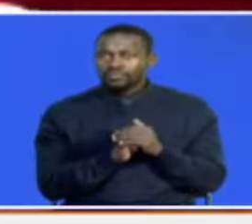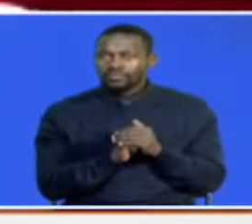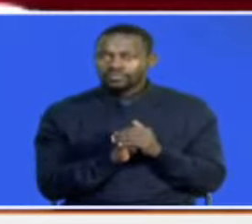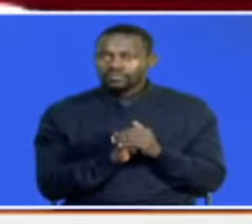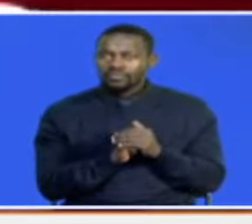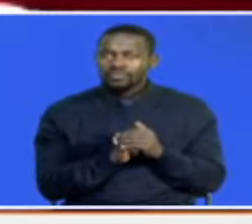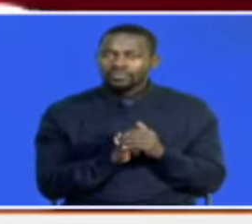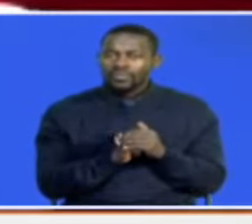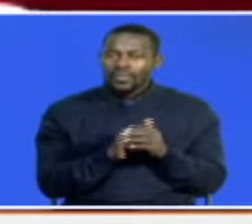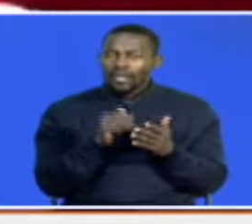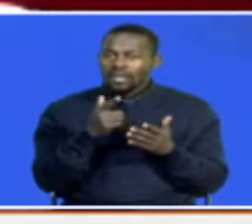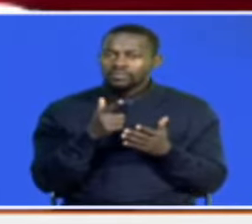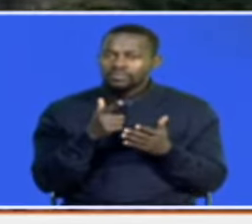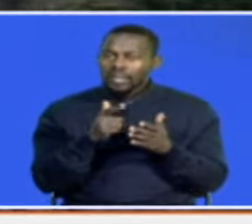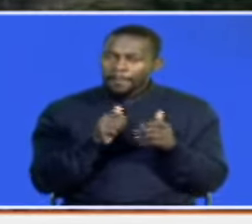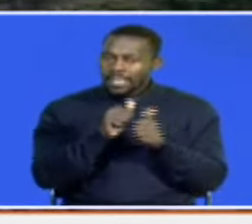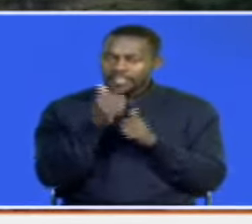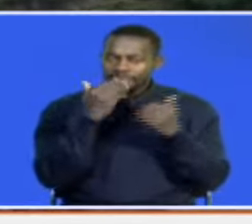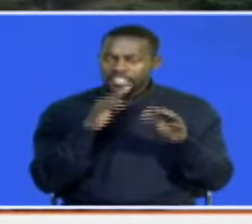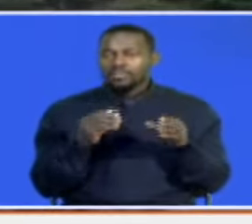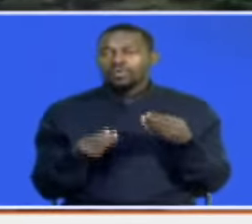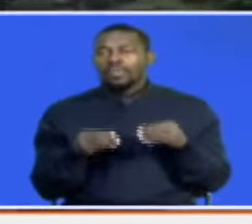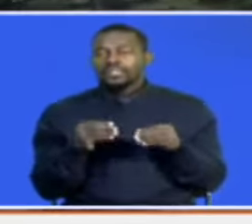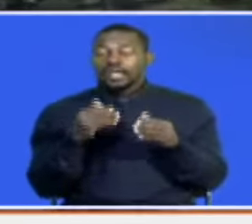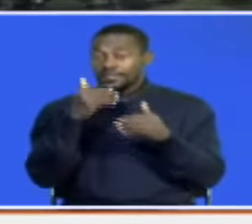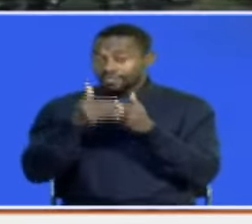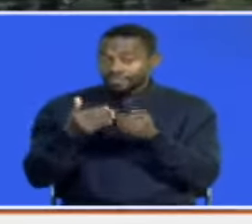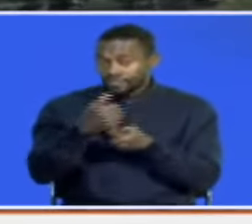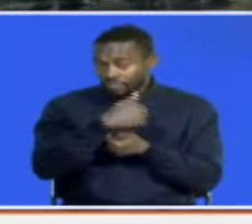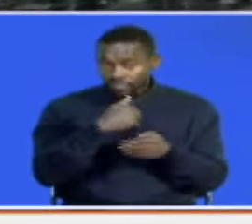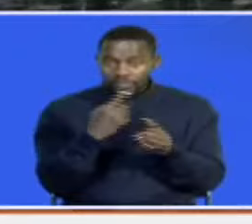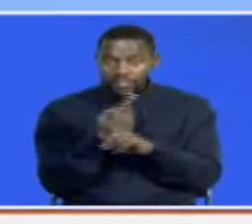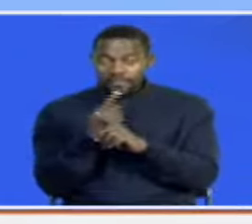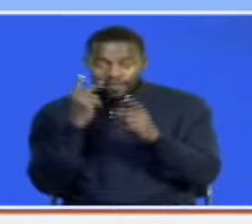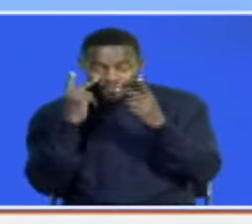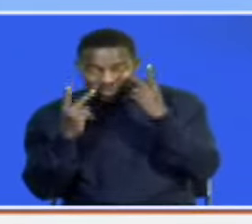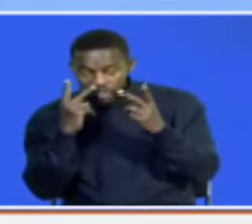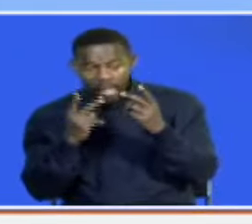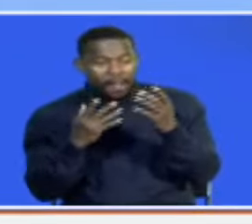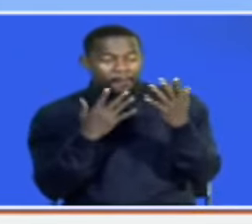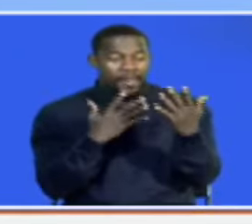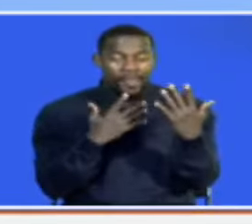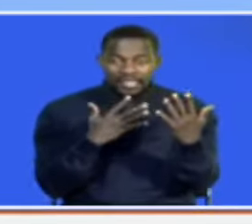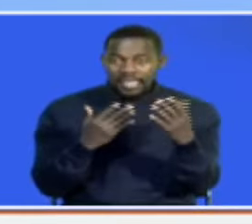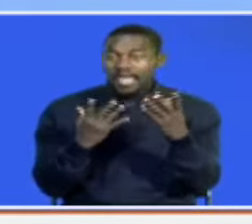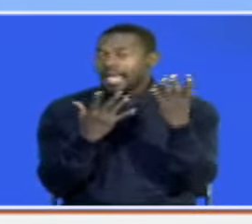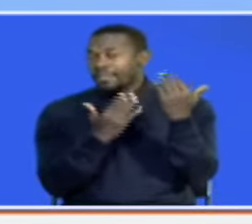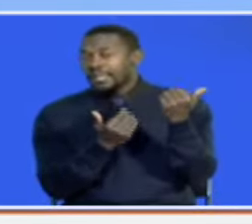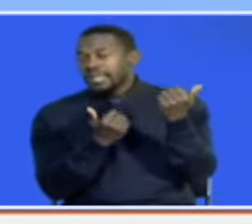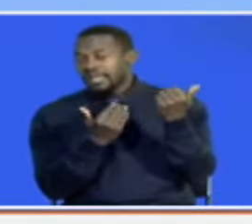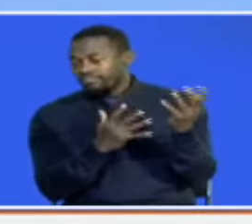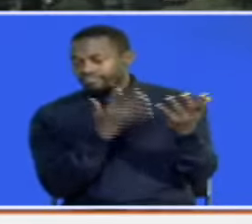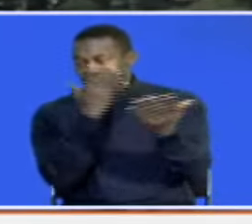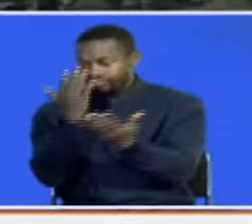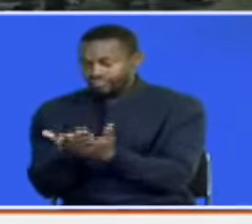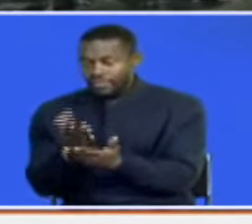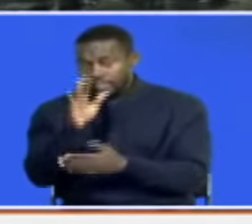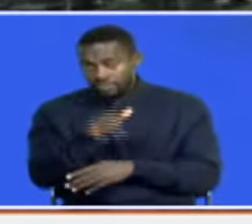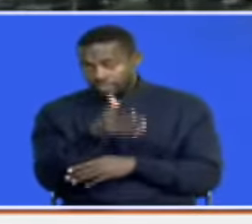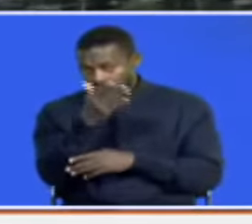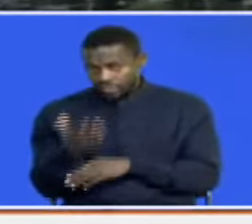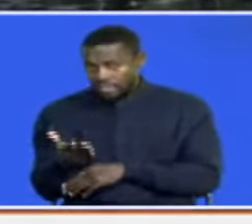bastardized when it was passed in the Bombas. After collecting views, the forms are expected to be forwarded to National Assembly, and a compilation